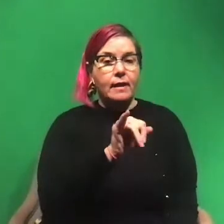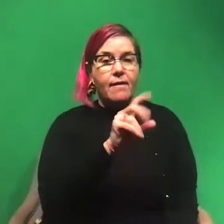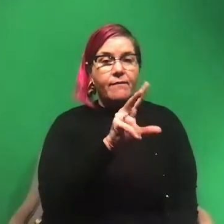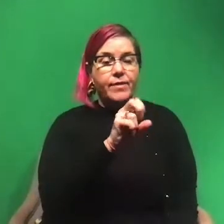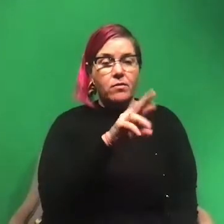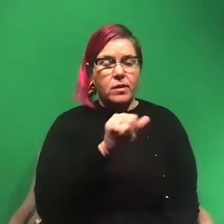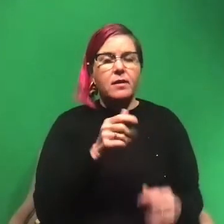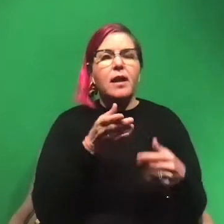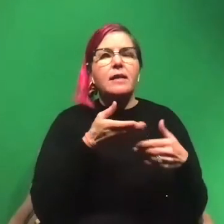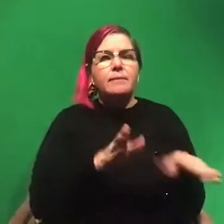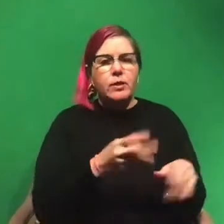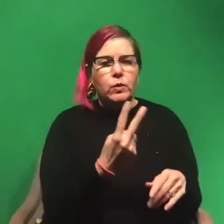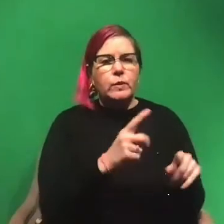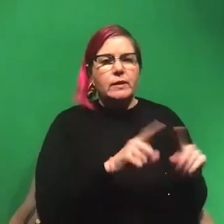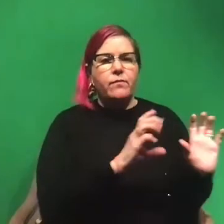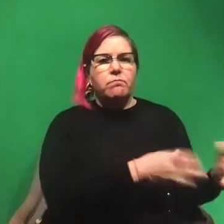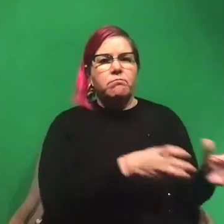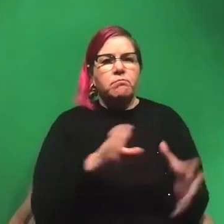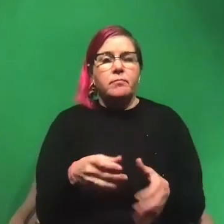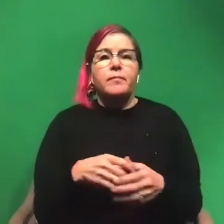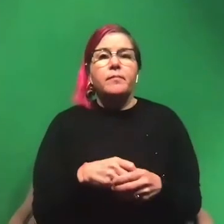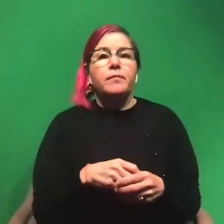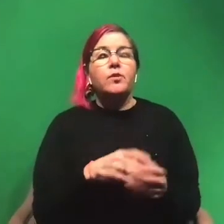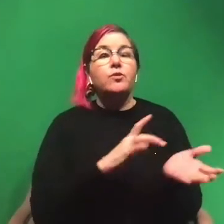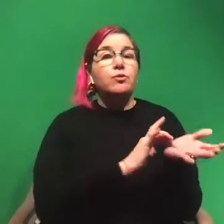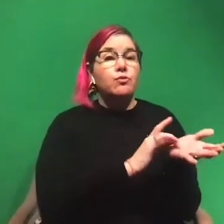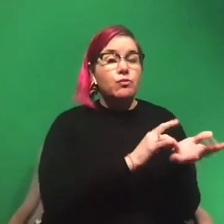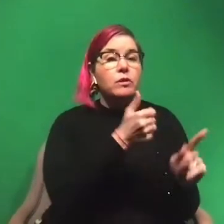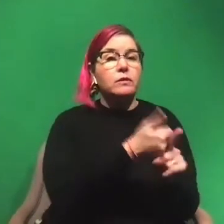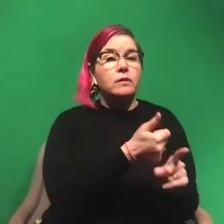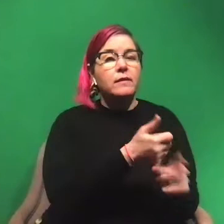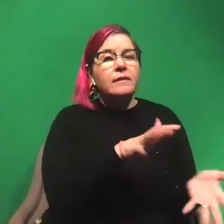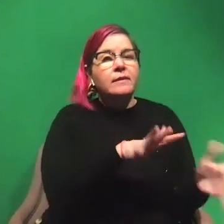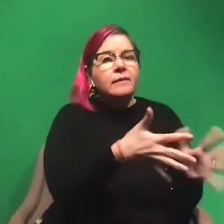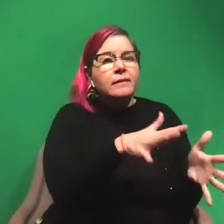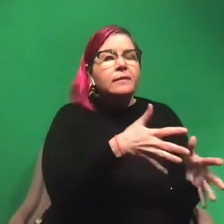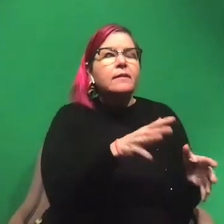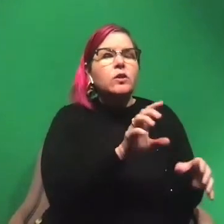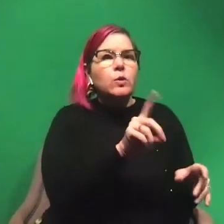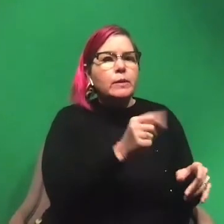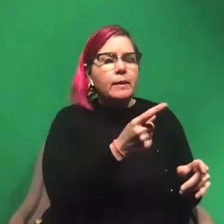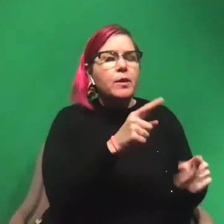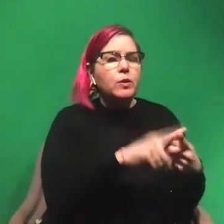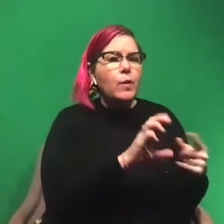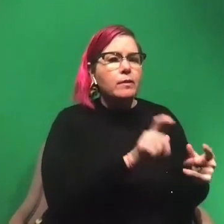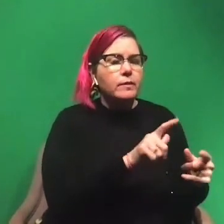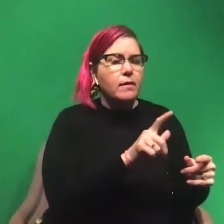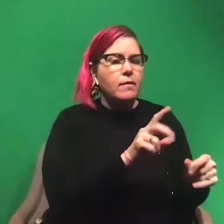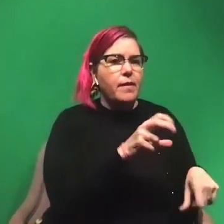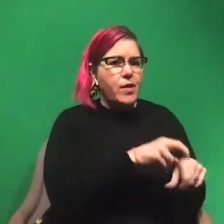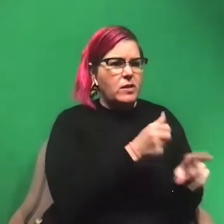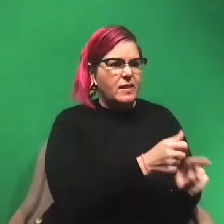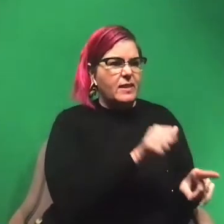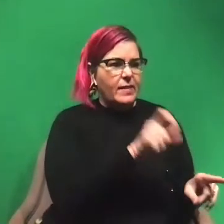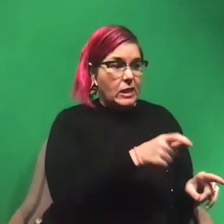them into 2 different realms. You can divide them into drugs that are somehow doing something to our cells that the virus needs. So if you take it